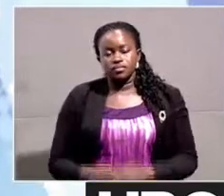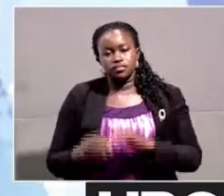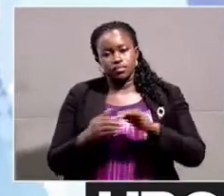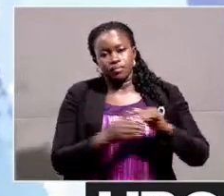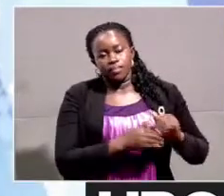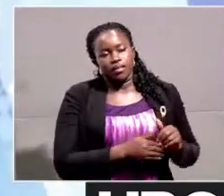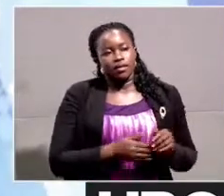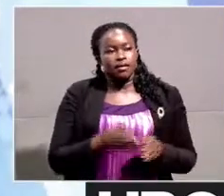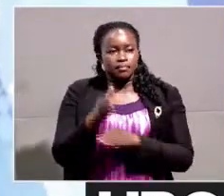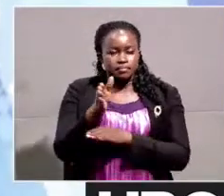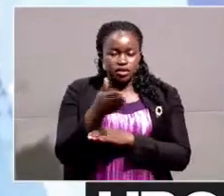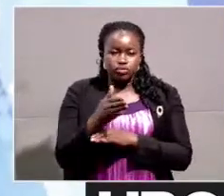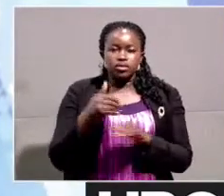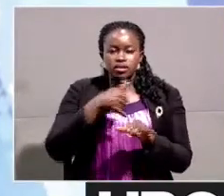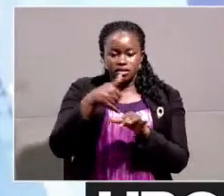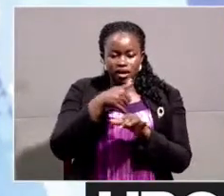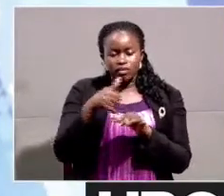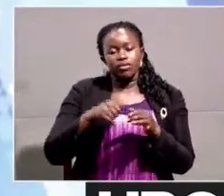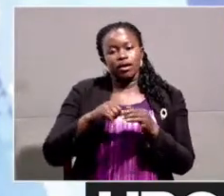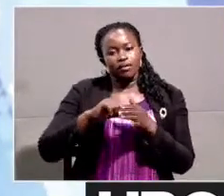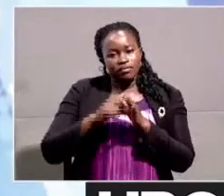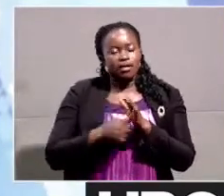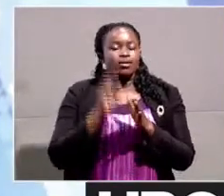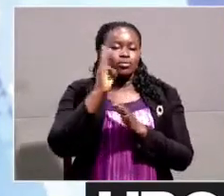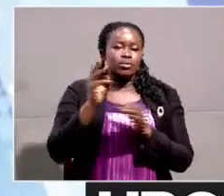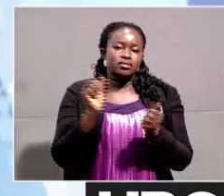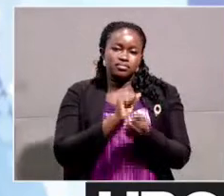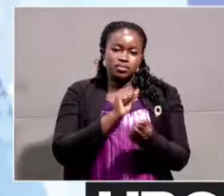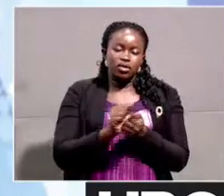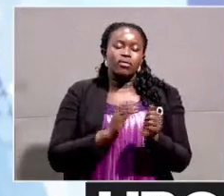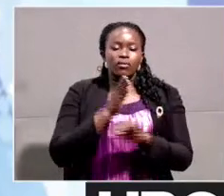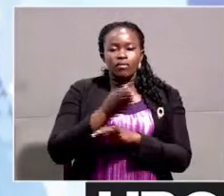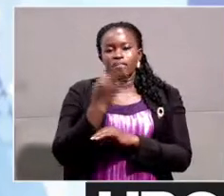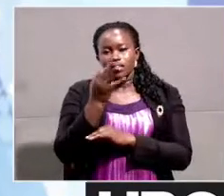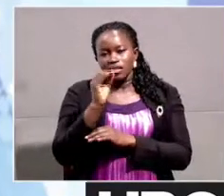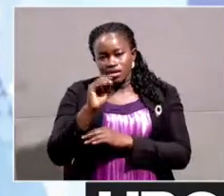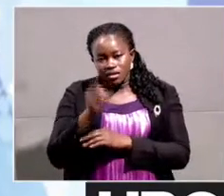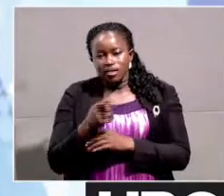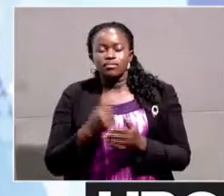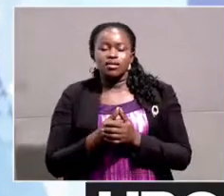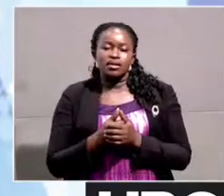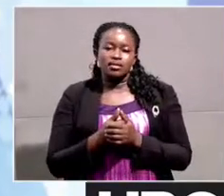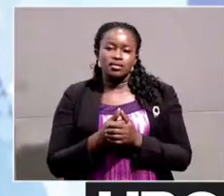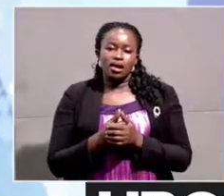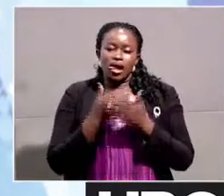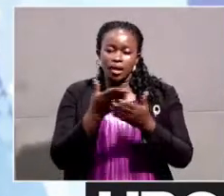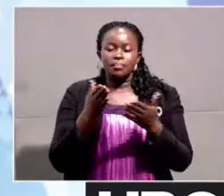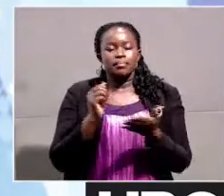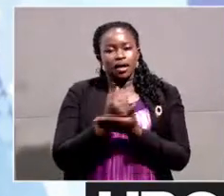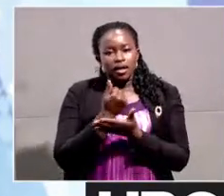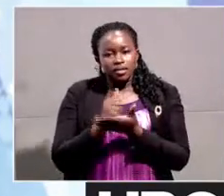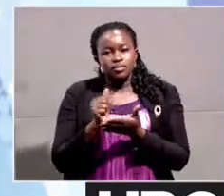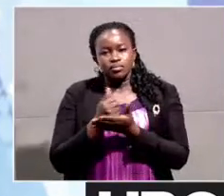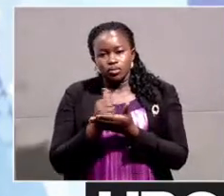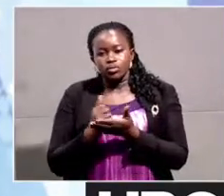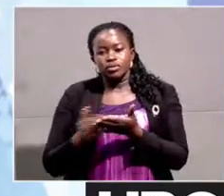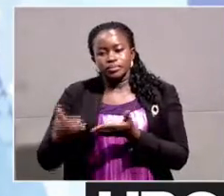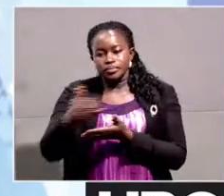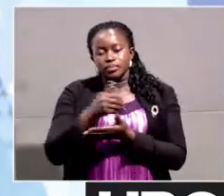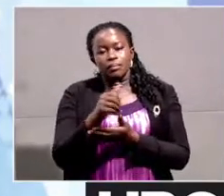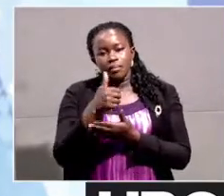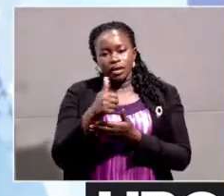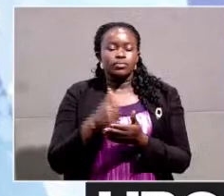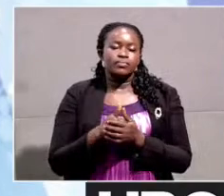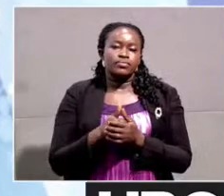Ministry of Internal Affairs will destroy over 30,000 uncollected processed passports. The ministry